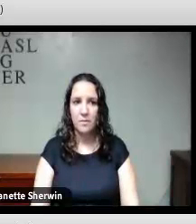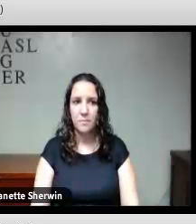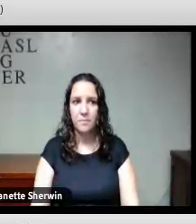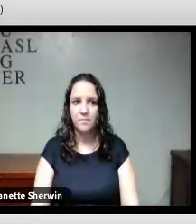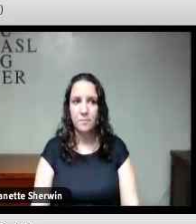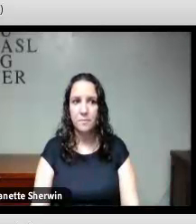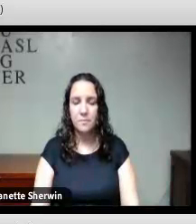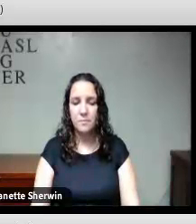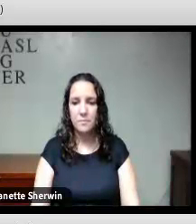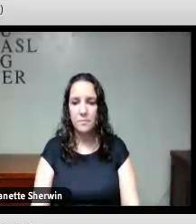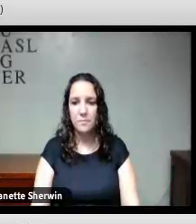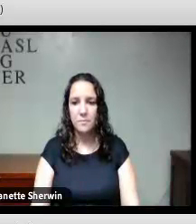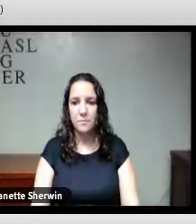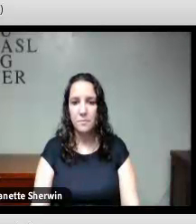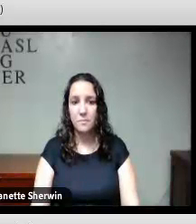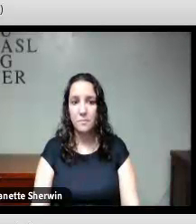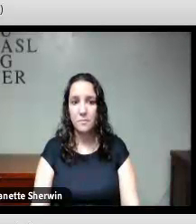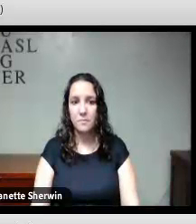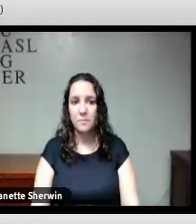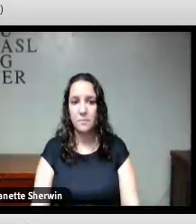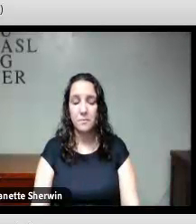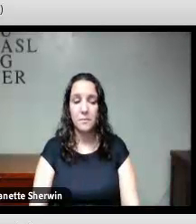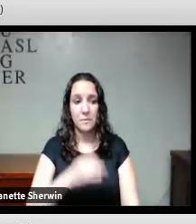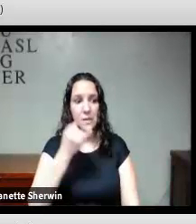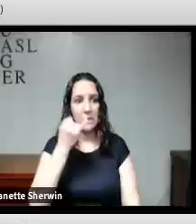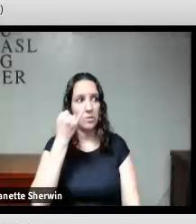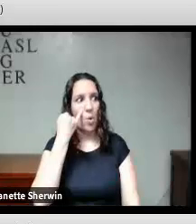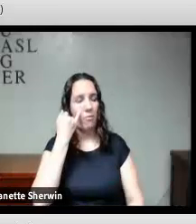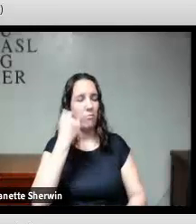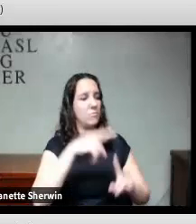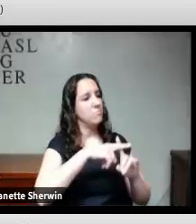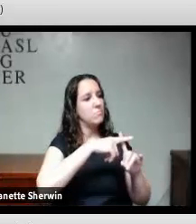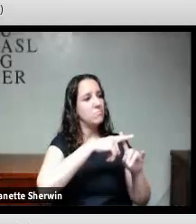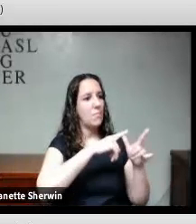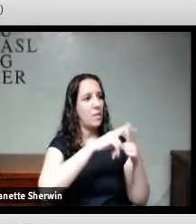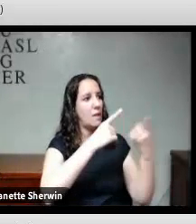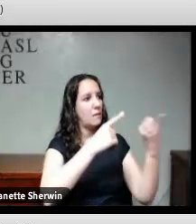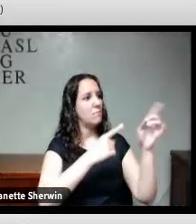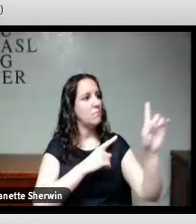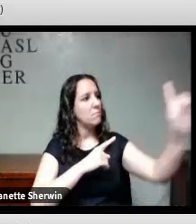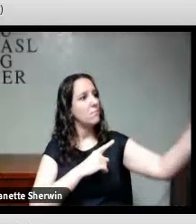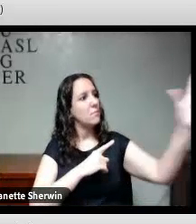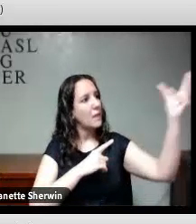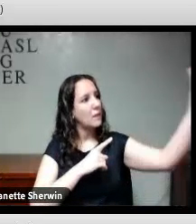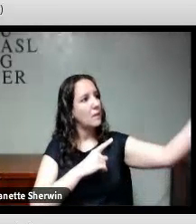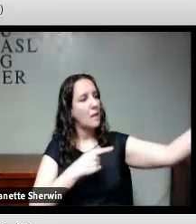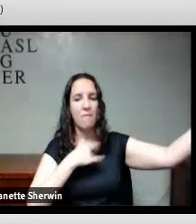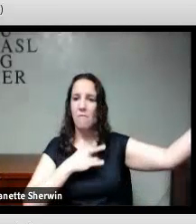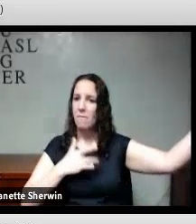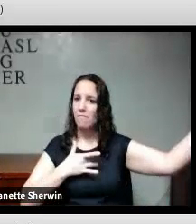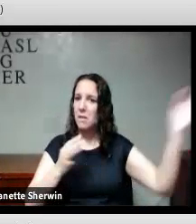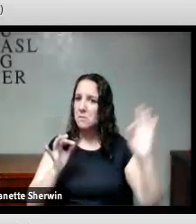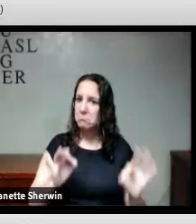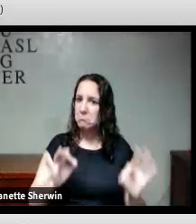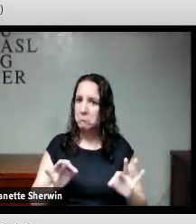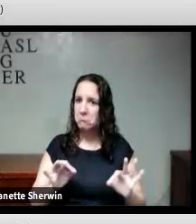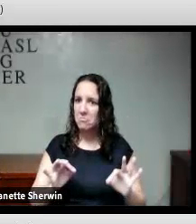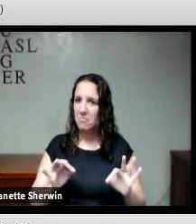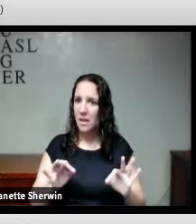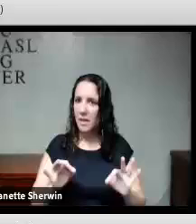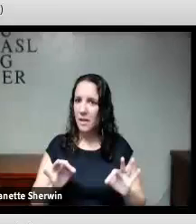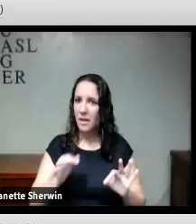patience. Then when they leave, you're not all wound up. They didn't get other people wound up because you de-escalated it. And